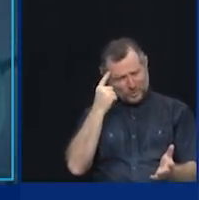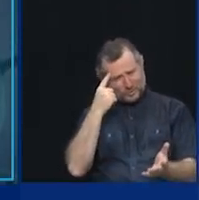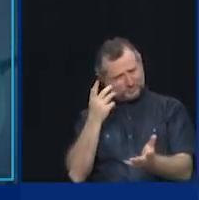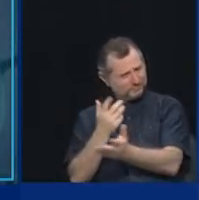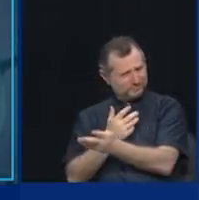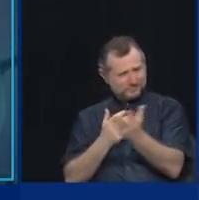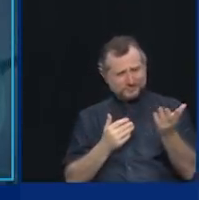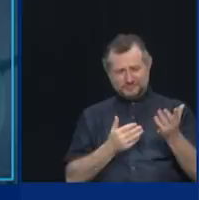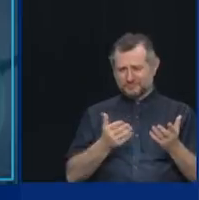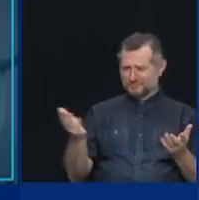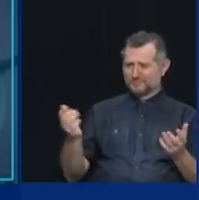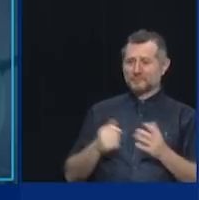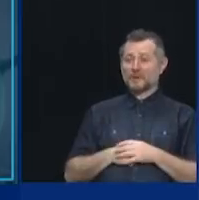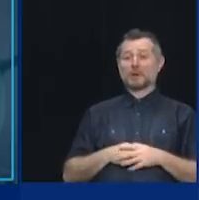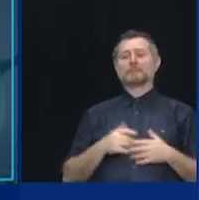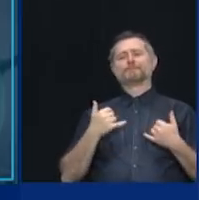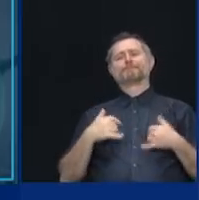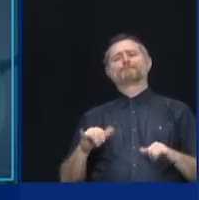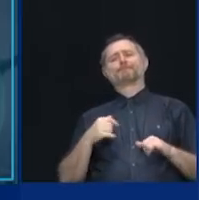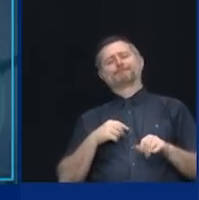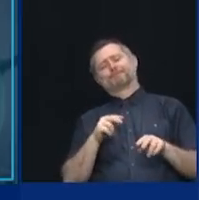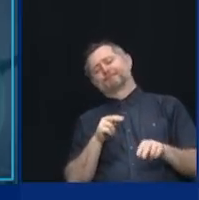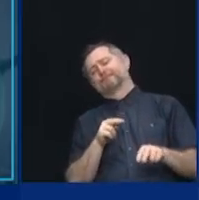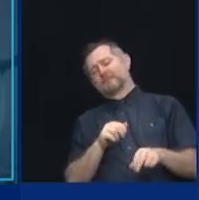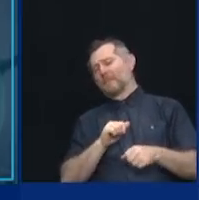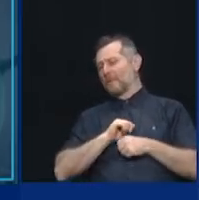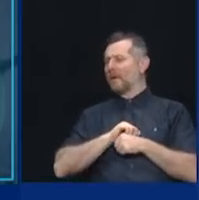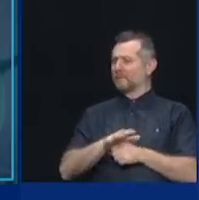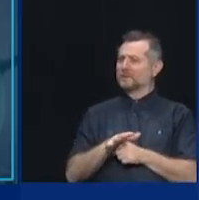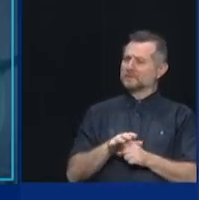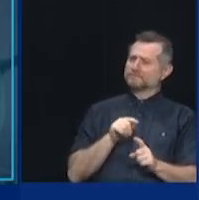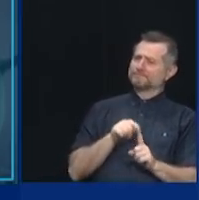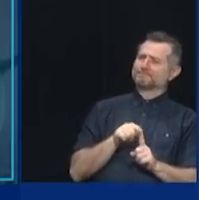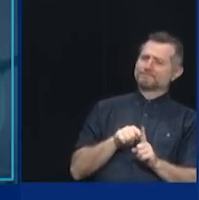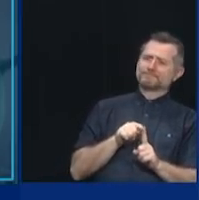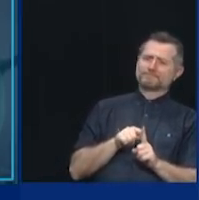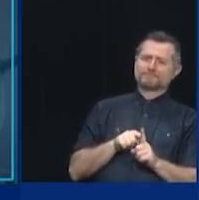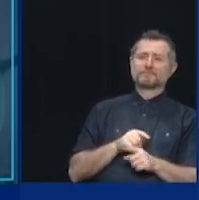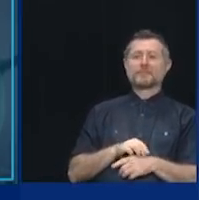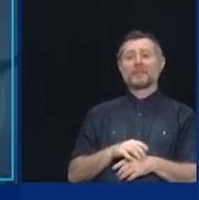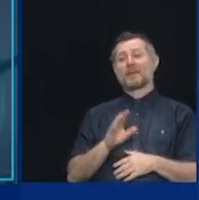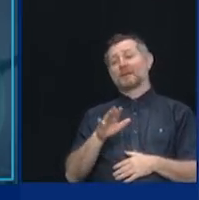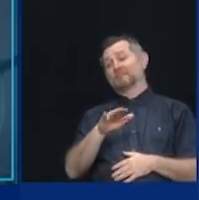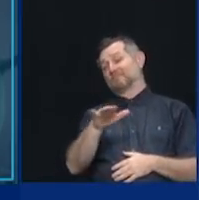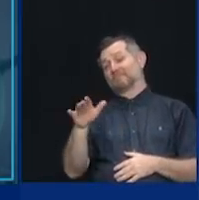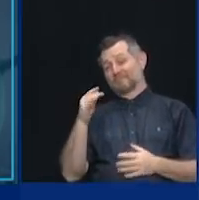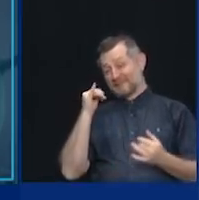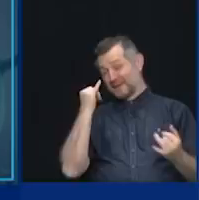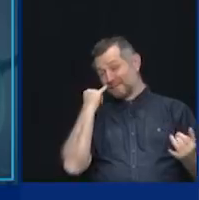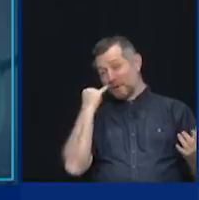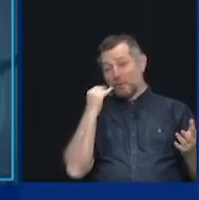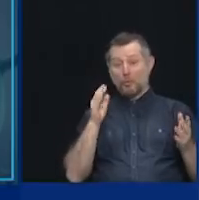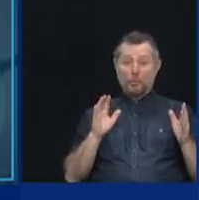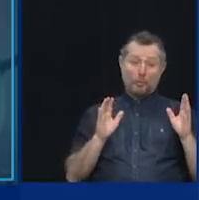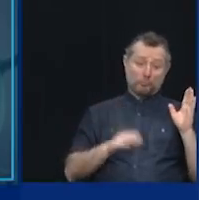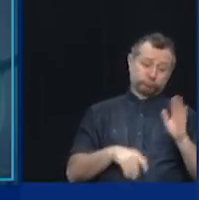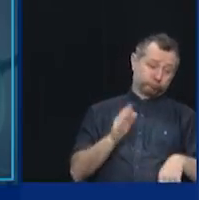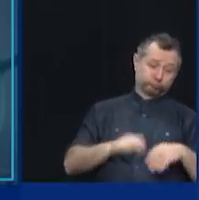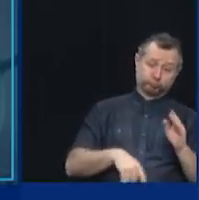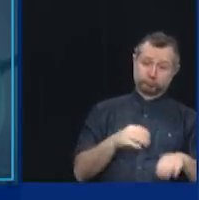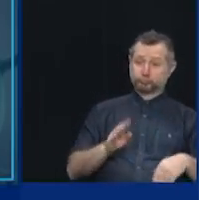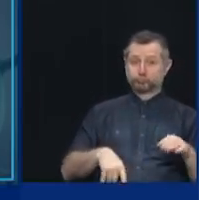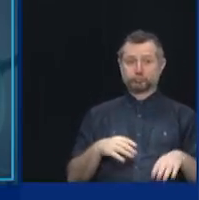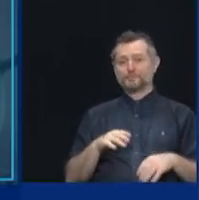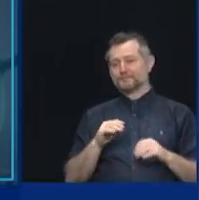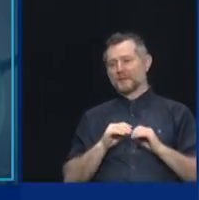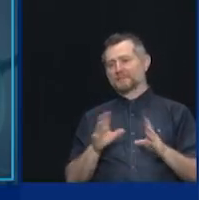we're still watching COVID. It would be irresponsible and reckless not to be